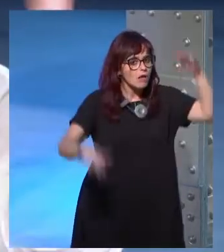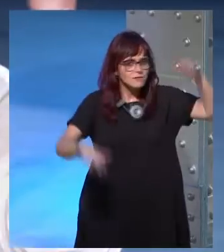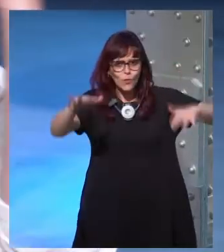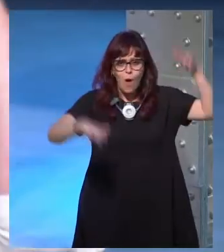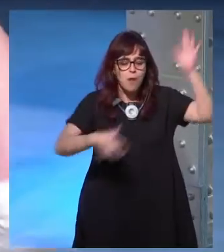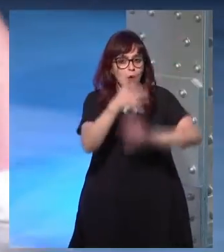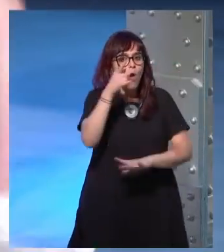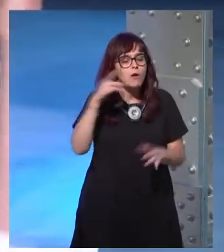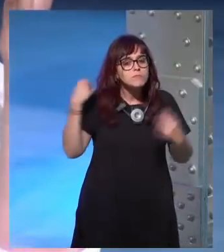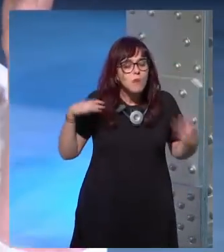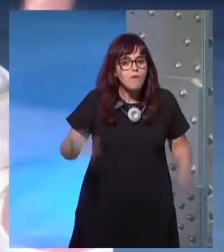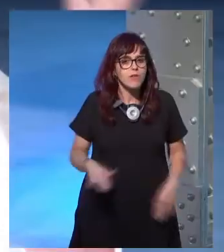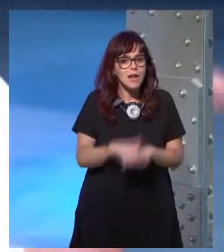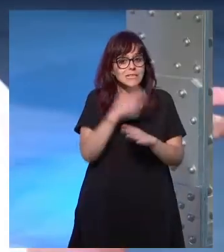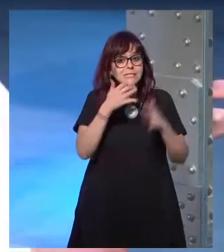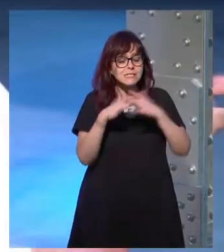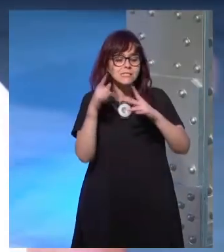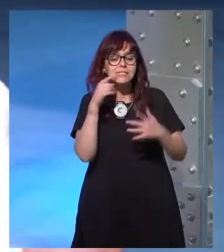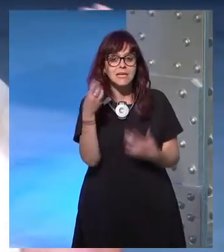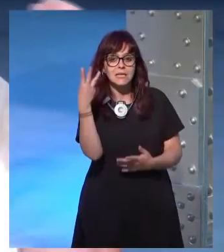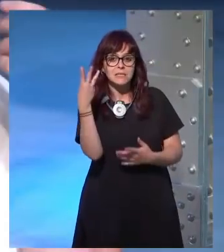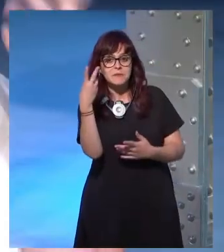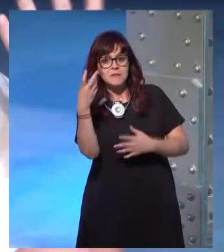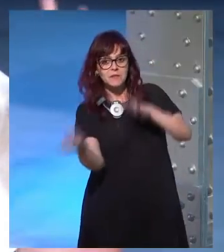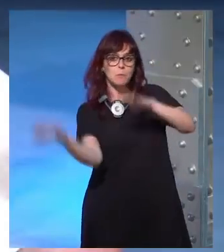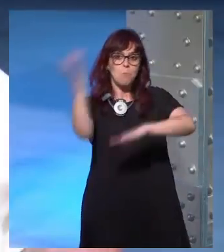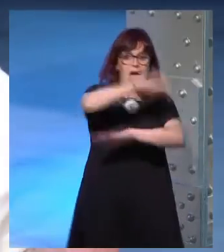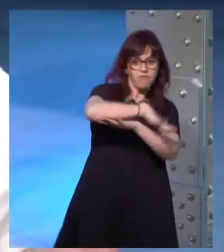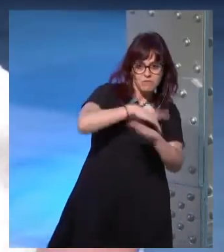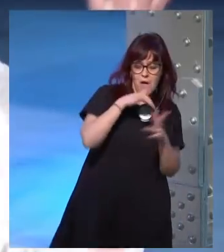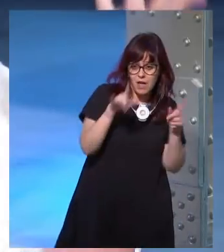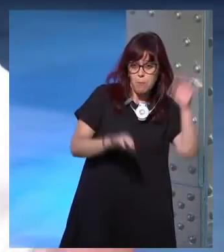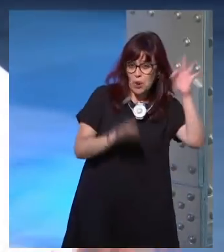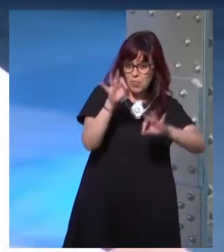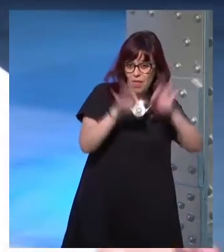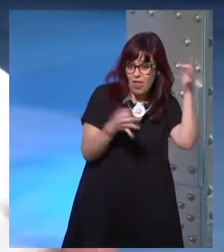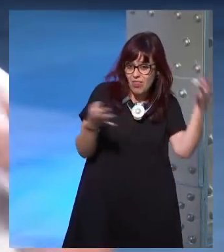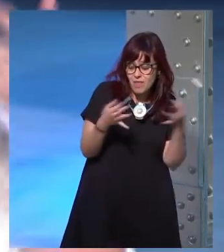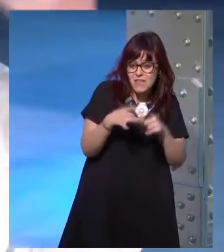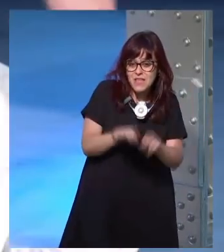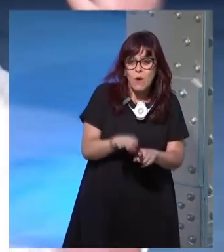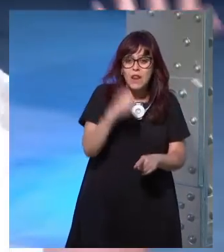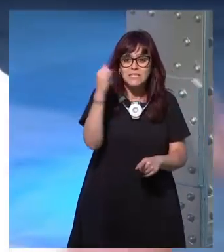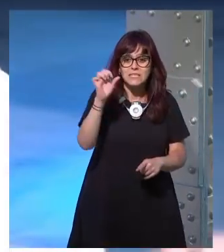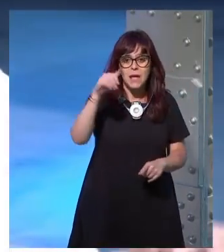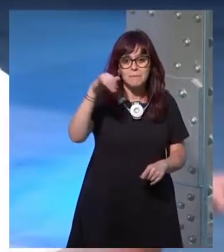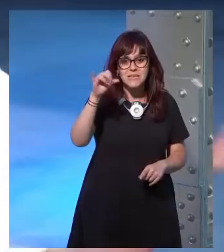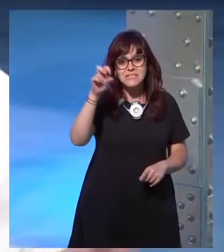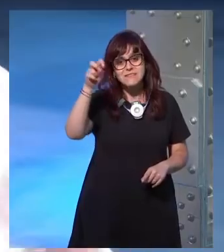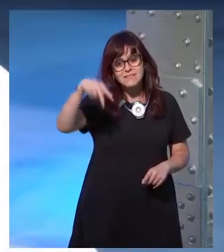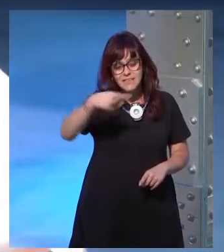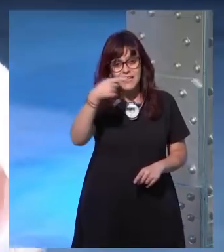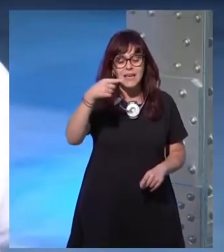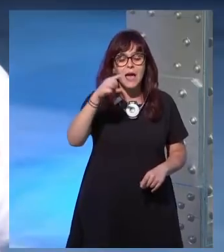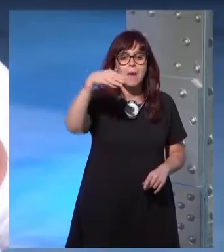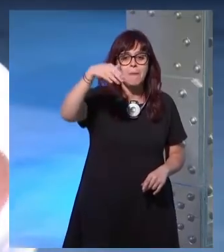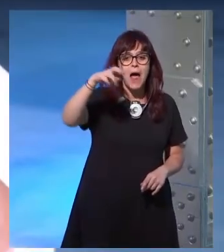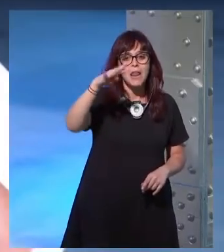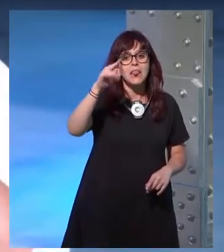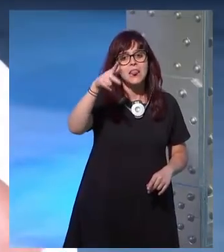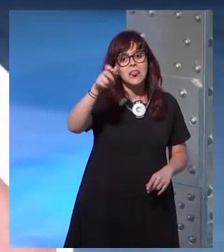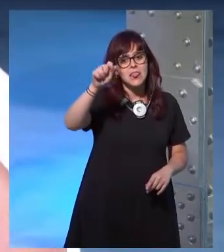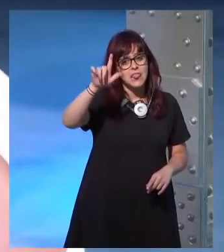go on, you know, Rebecca Kwong, Bo Bolander has had a lot of stuff. Martha Wells, who's been writing since the 70s, is